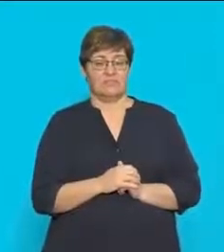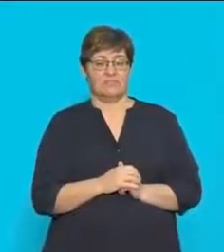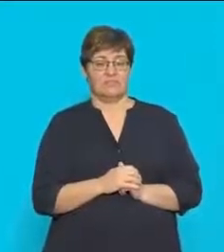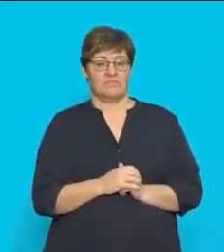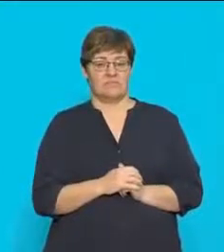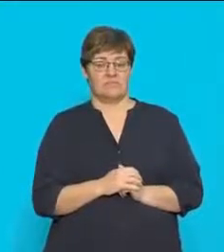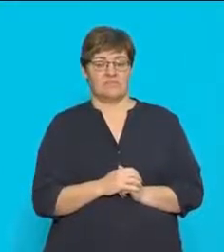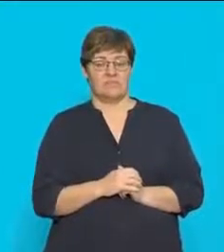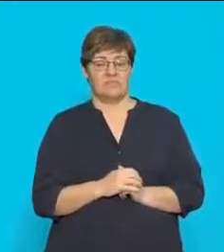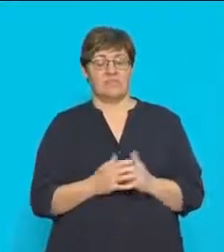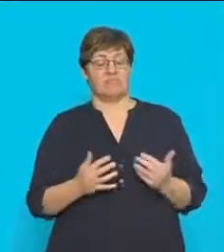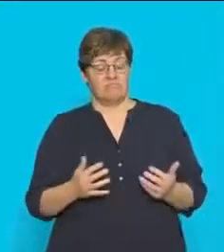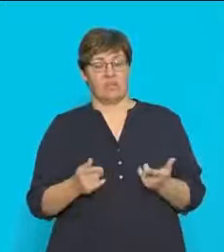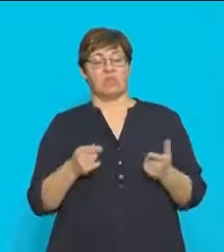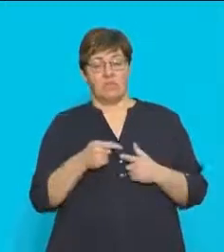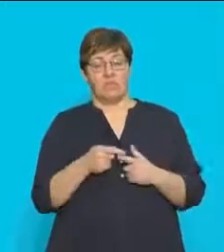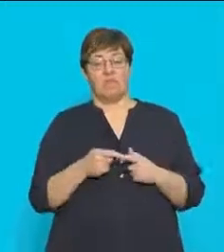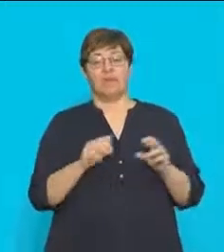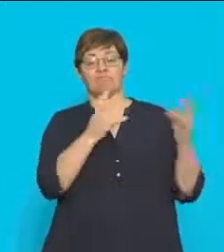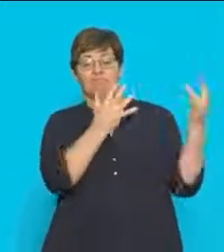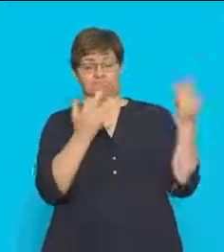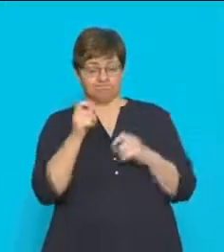B will be sine of 35 degrees.